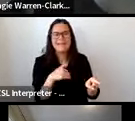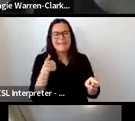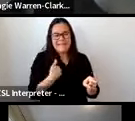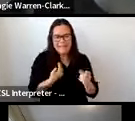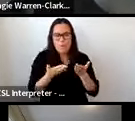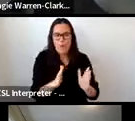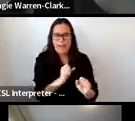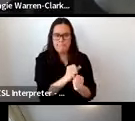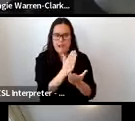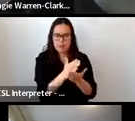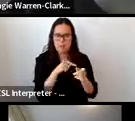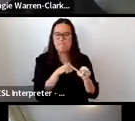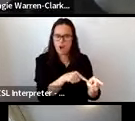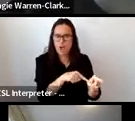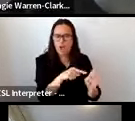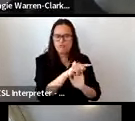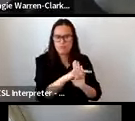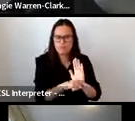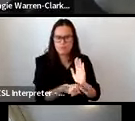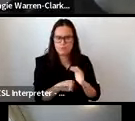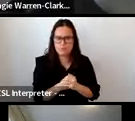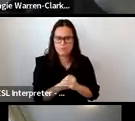Thank you, Holly. I think you've made some really good